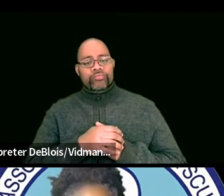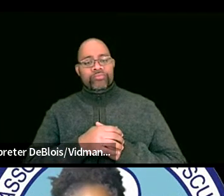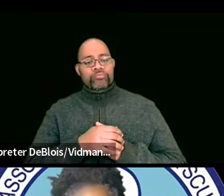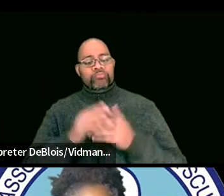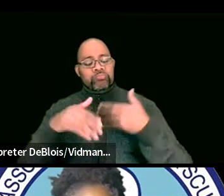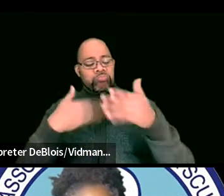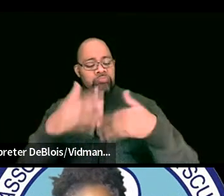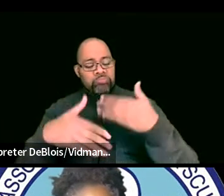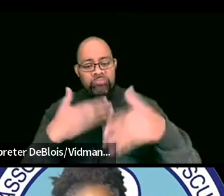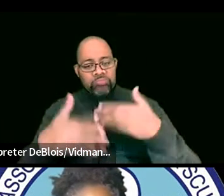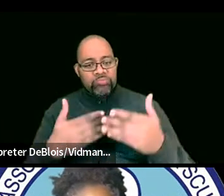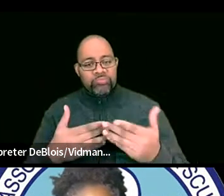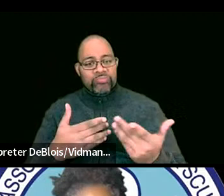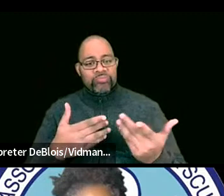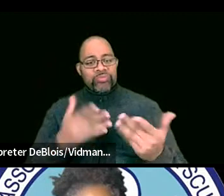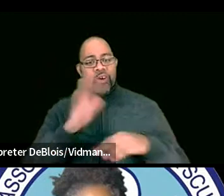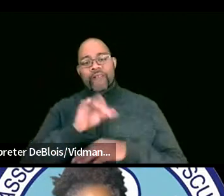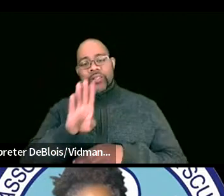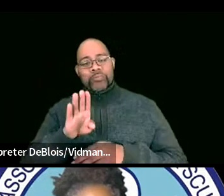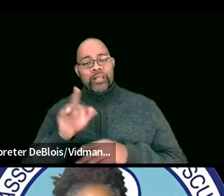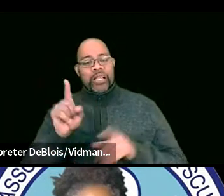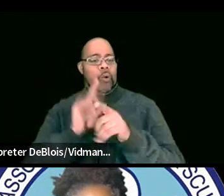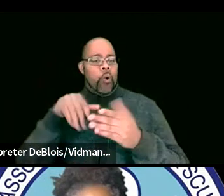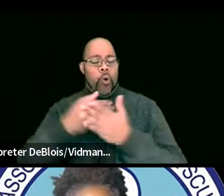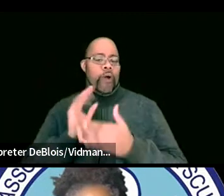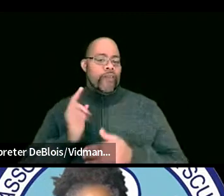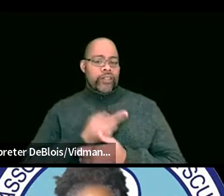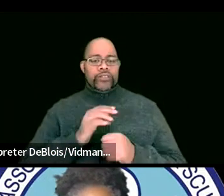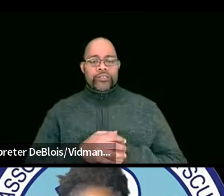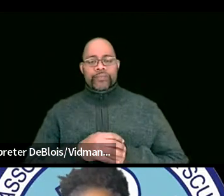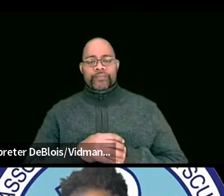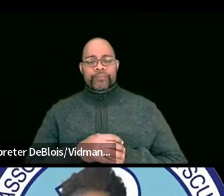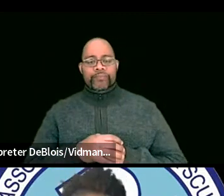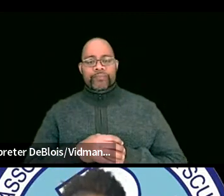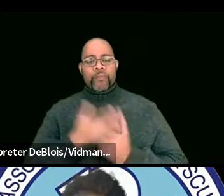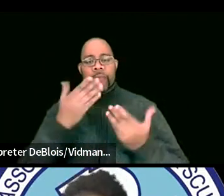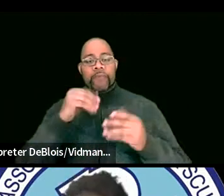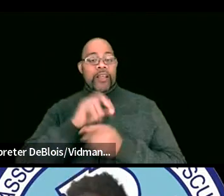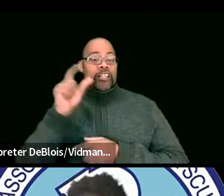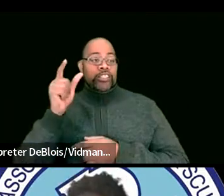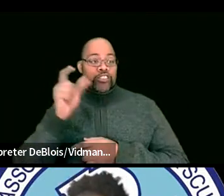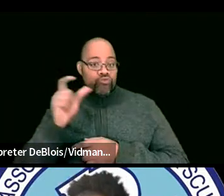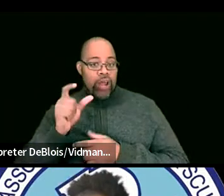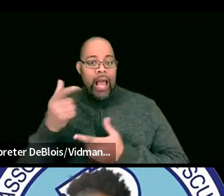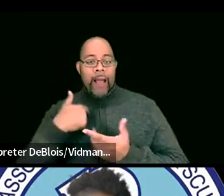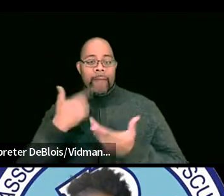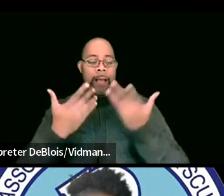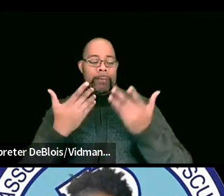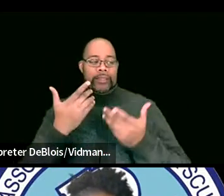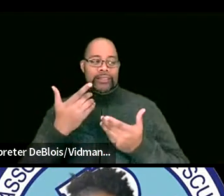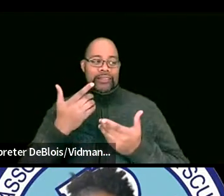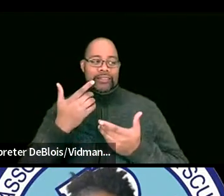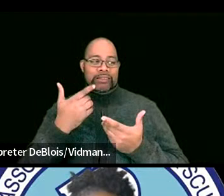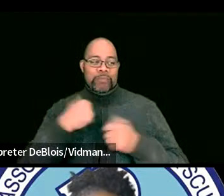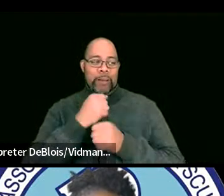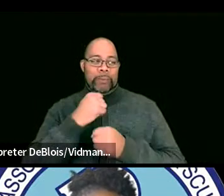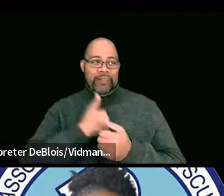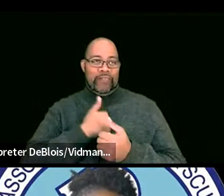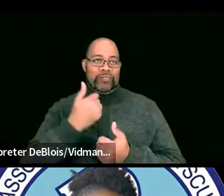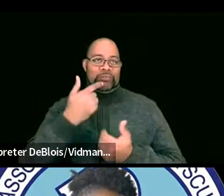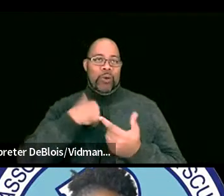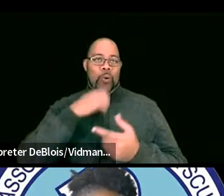along on Facebook as we all do, or maybe Instagram. I might be dating myself a little bit,